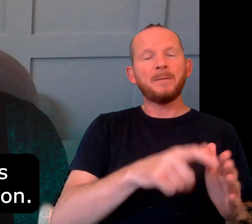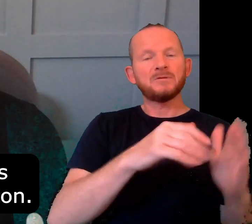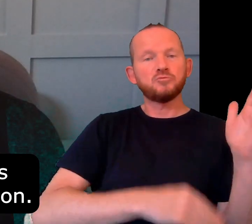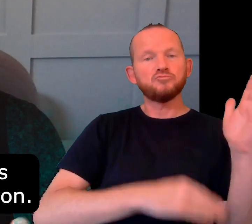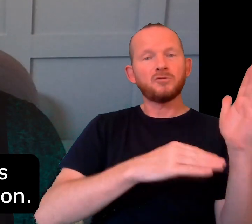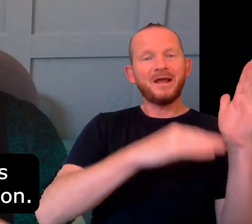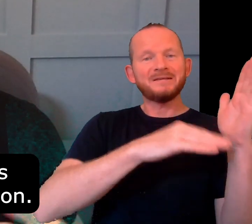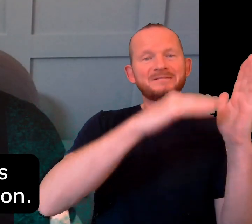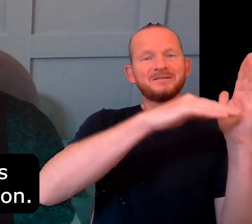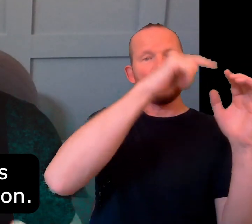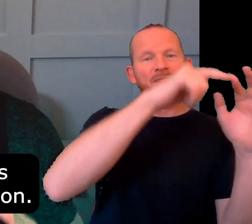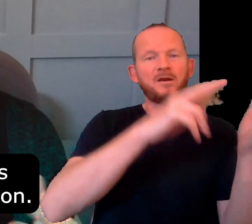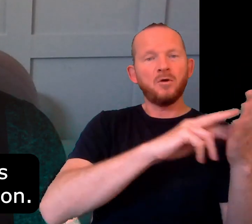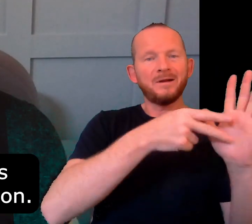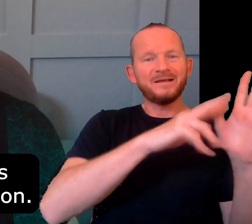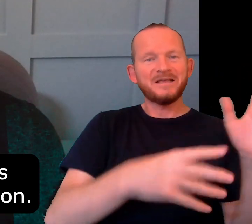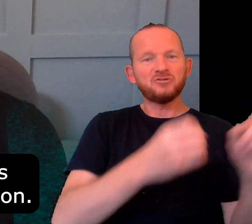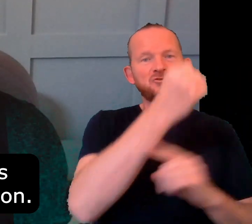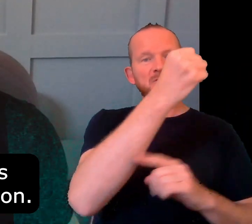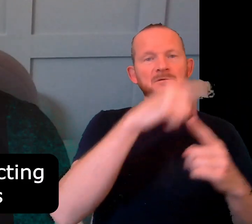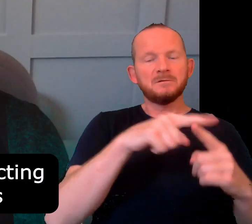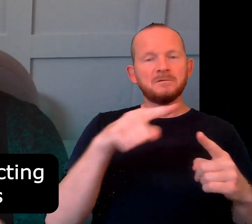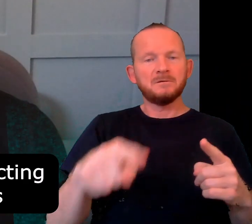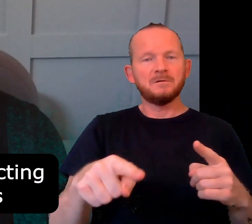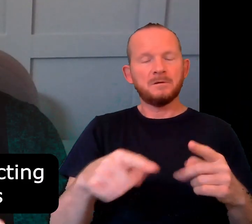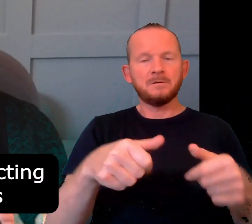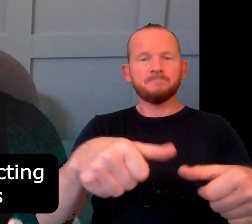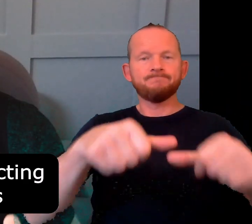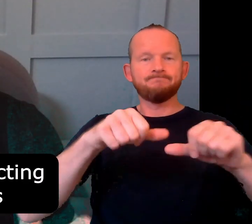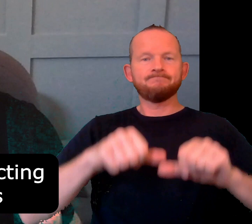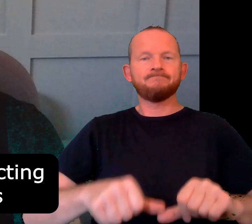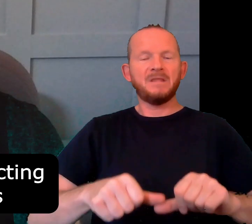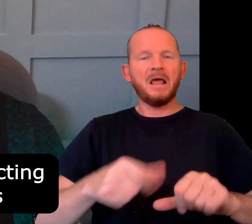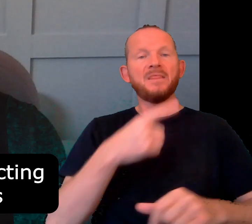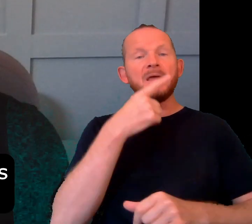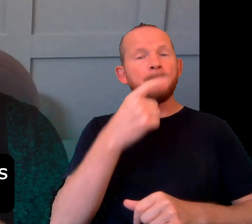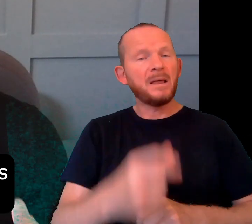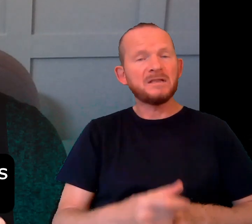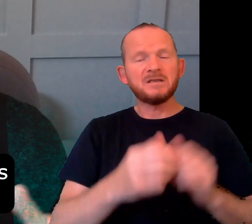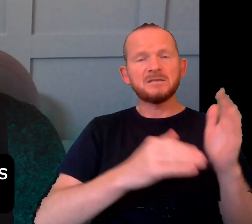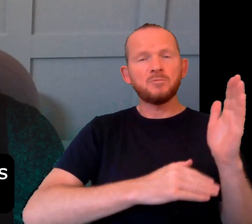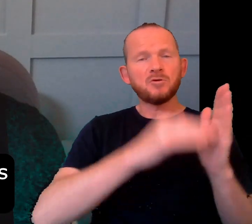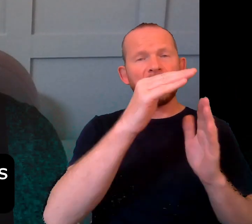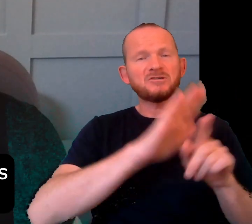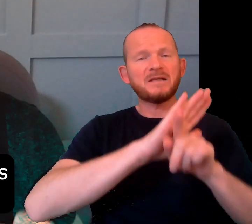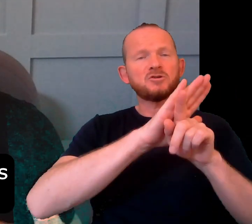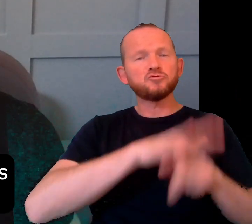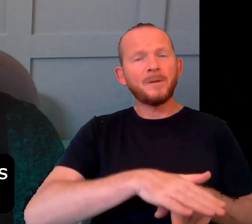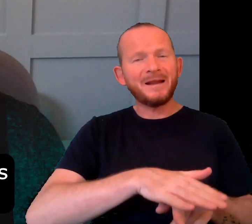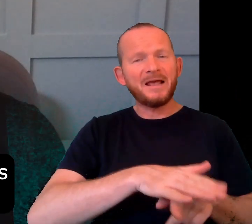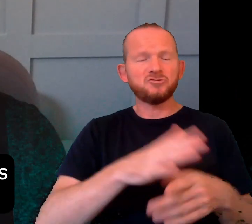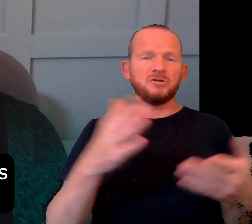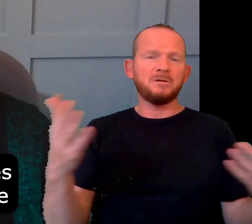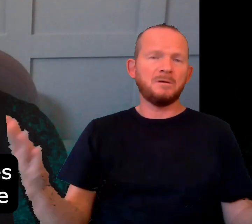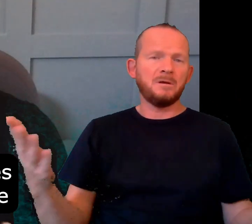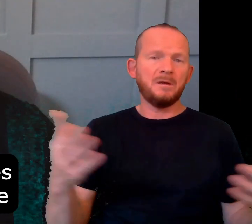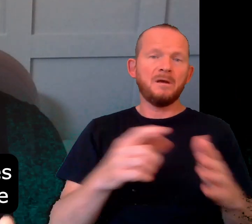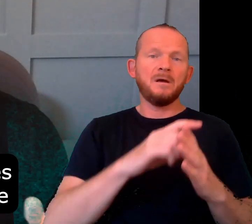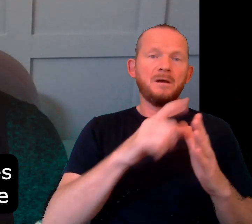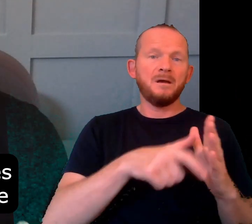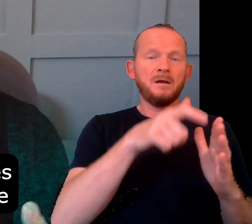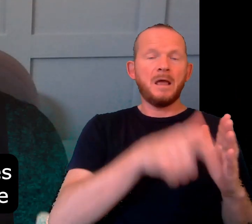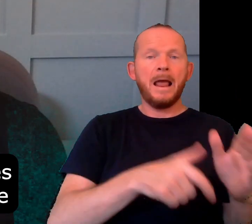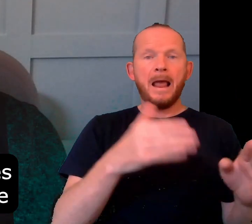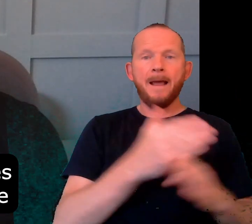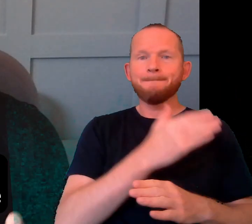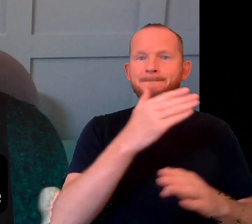people's ability to progress within an organisation. Another issue impacting disabled people's ability to progress is discrimination, and when it